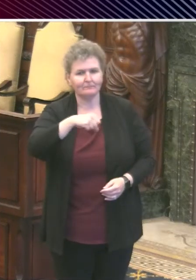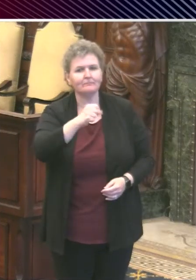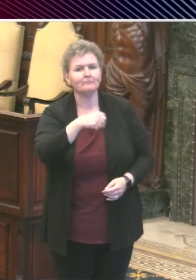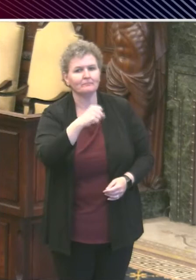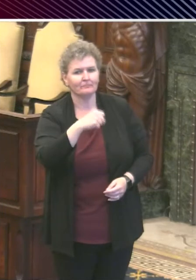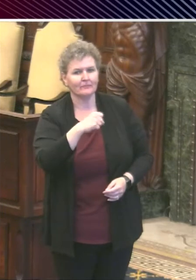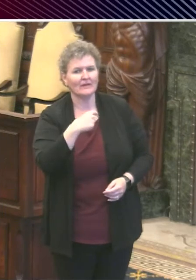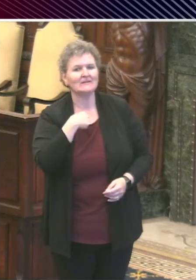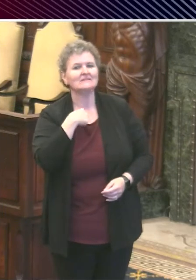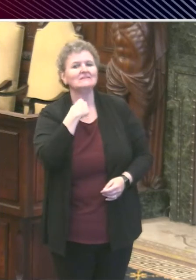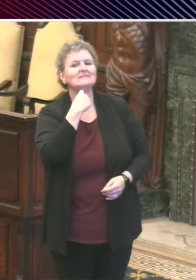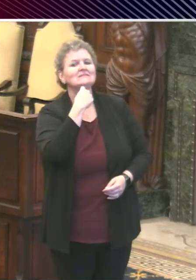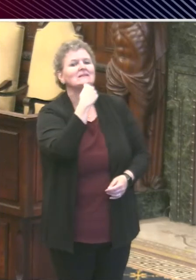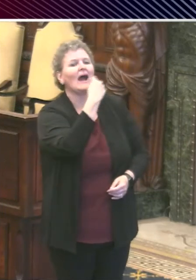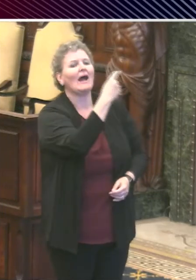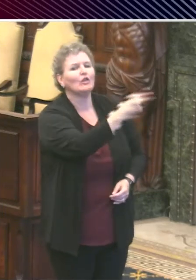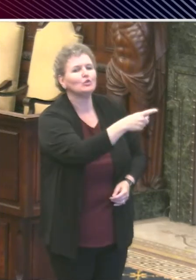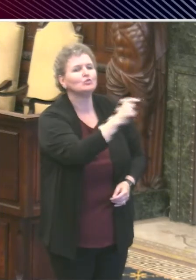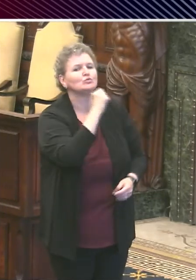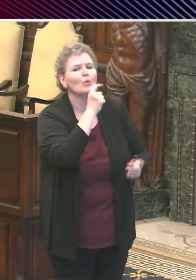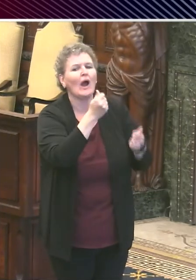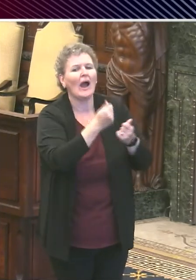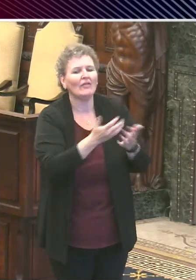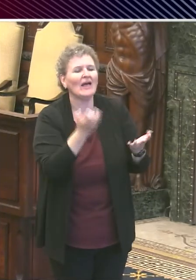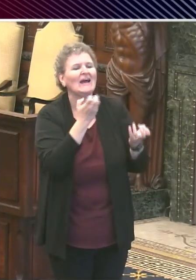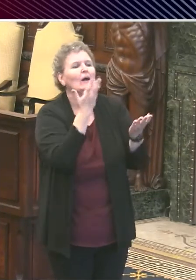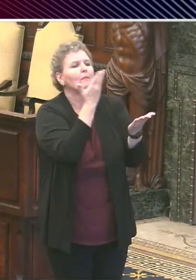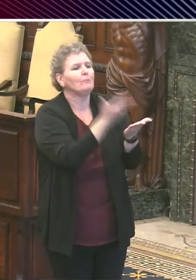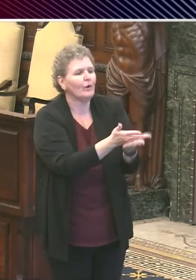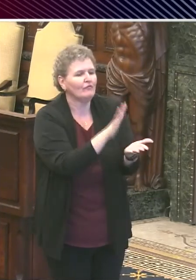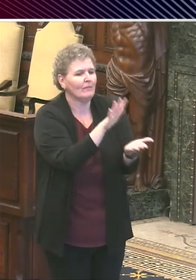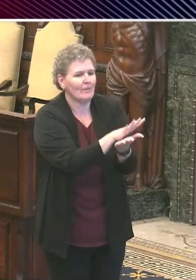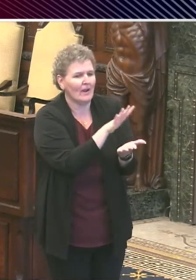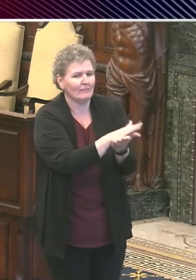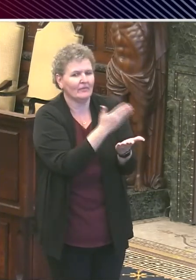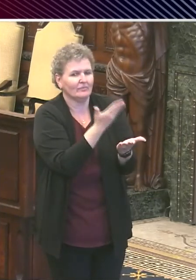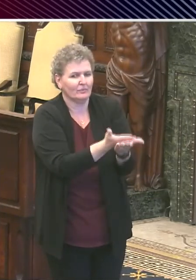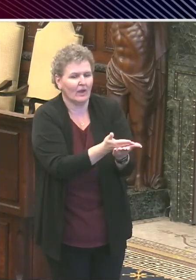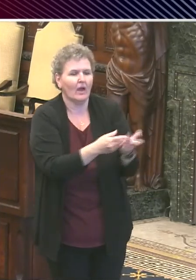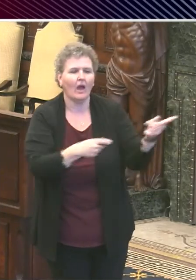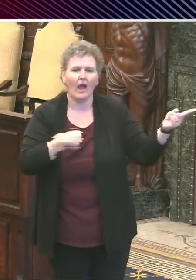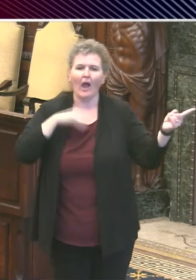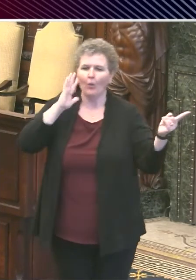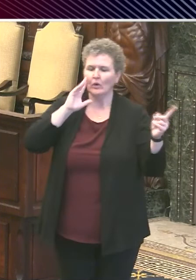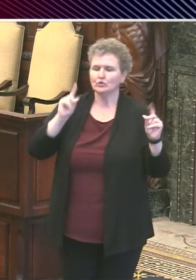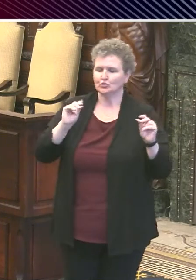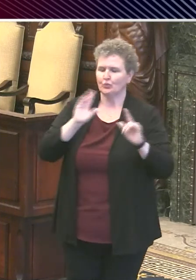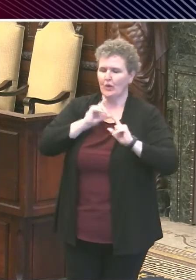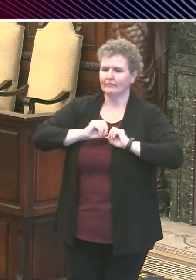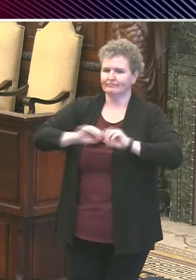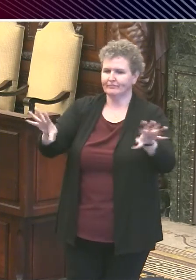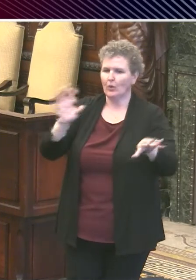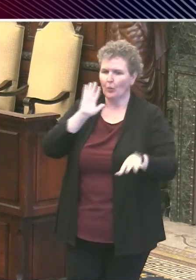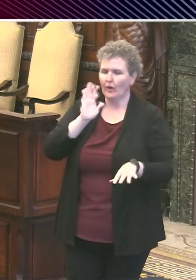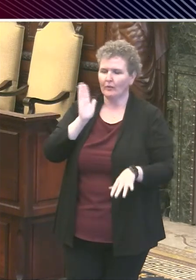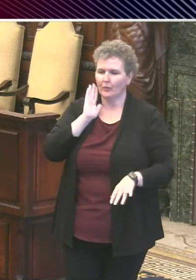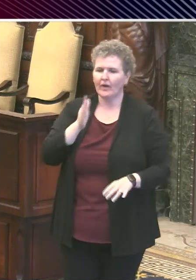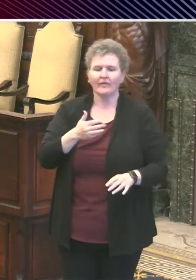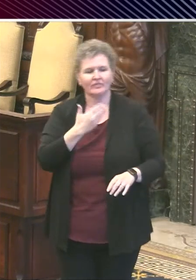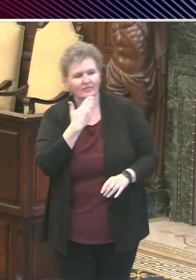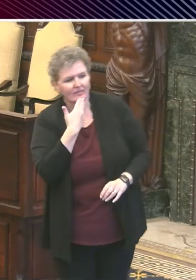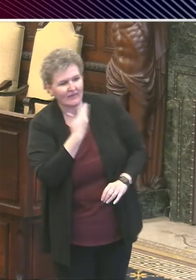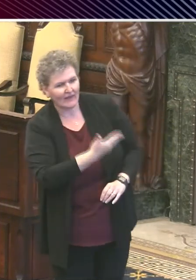and I've sent sound bites of you, speaking. So we'll try to get that clear on our website. Thank you so much. That's